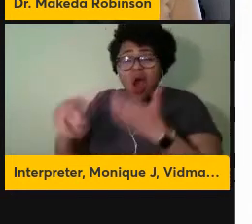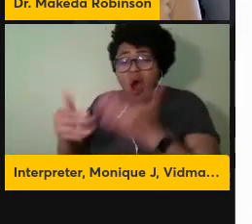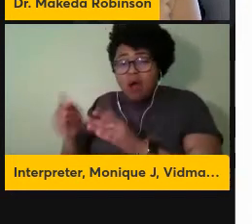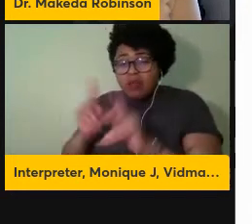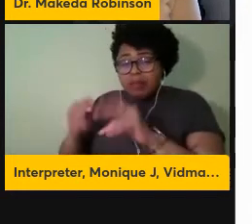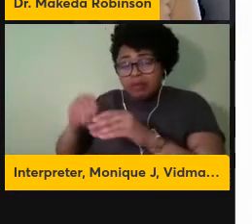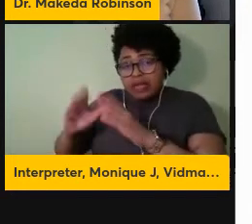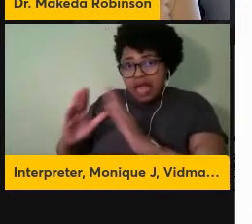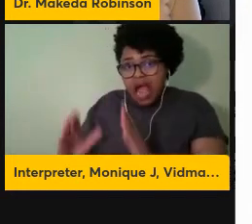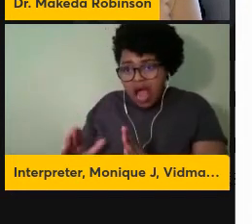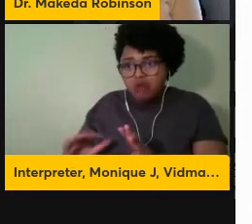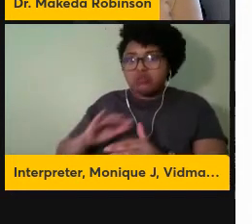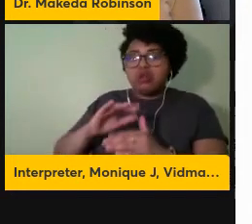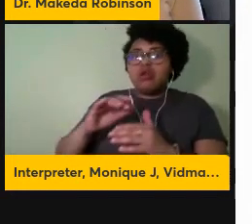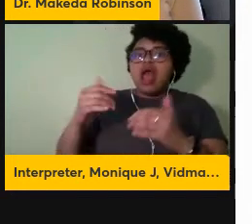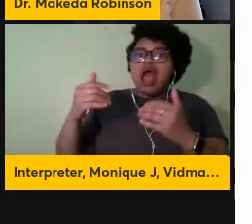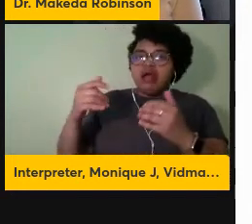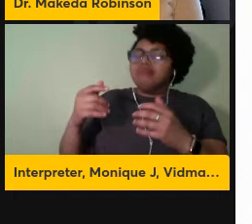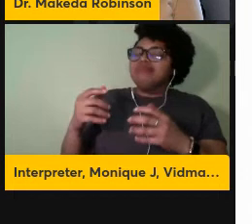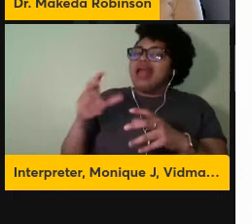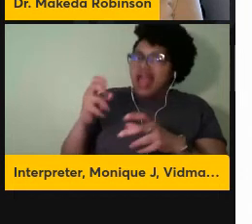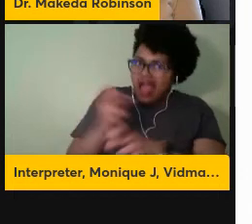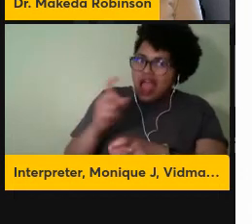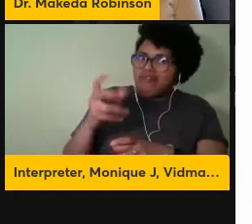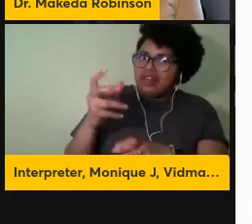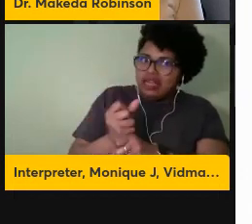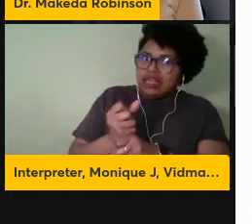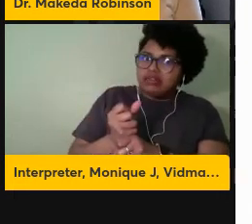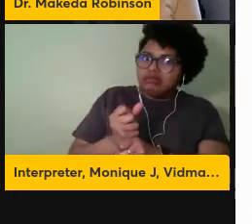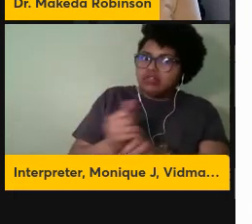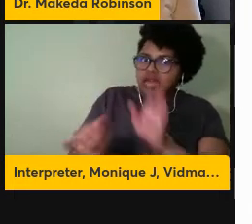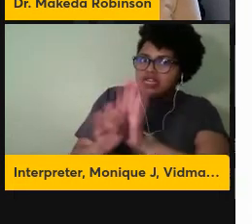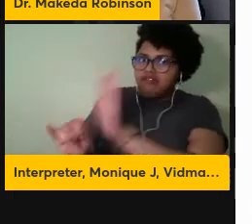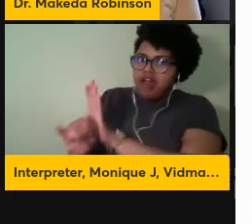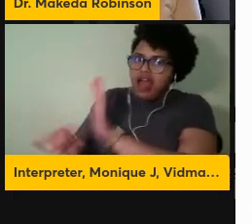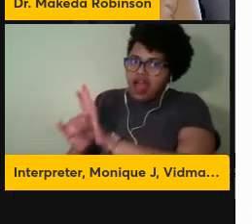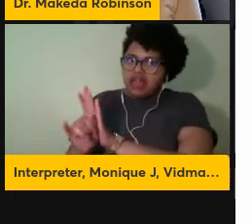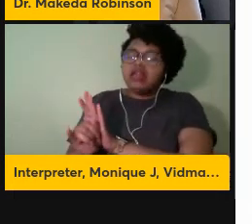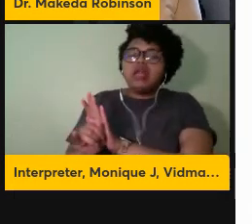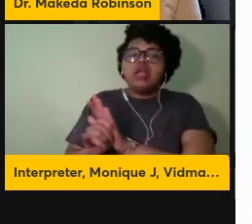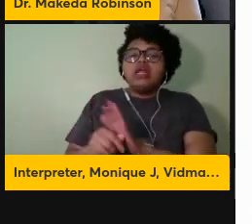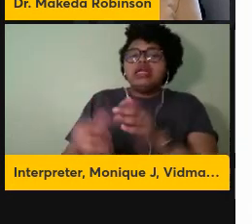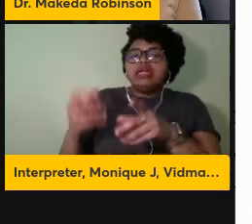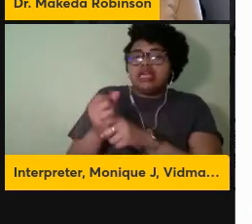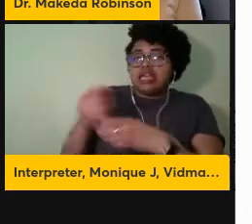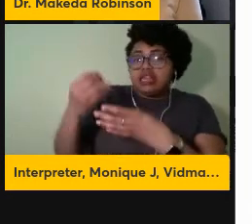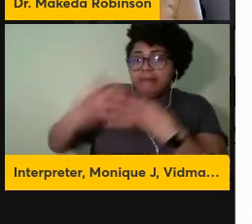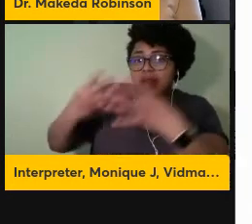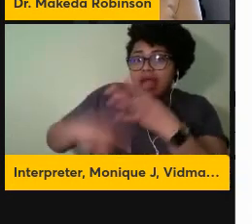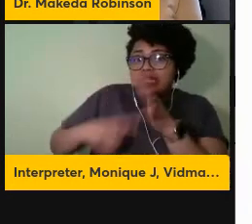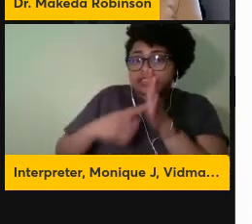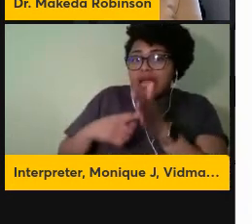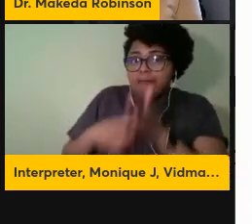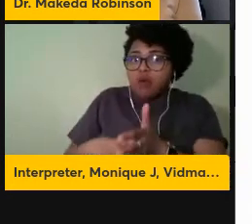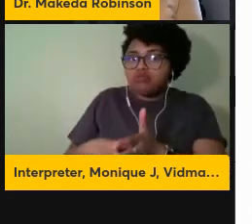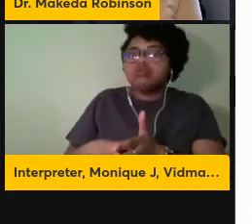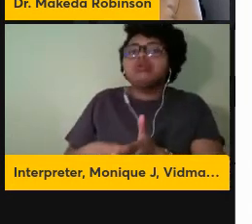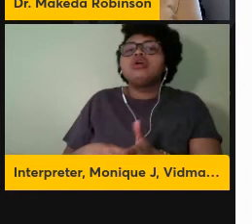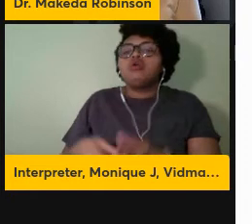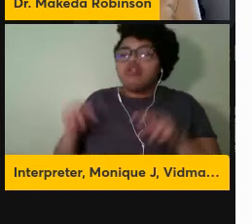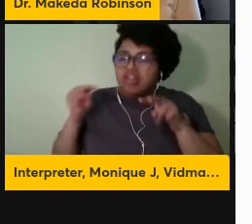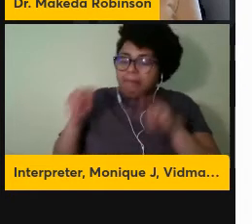isolate PBMCs from. And we also monitor those patients for the next month, where they take daily nasal swabs